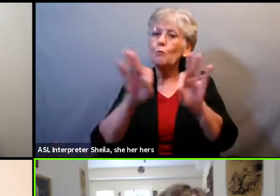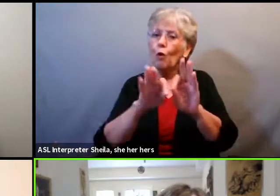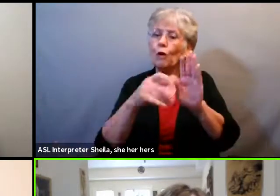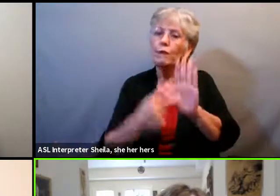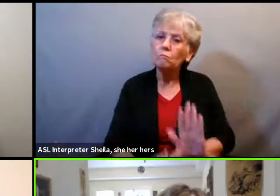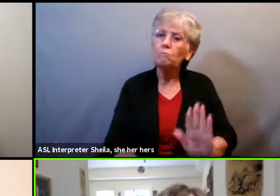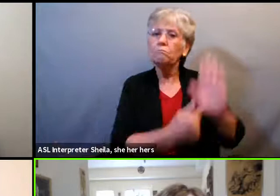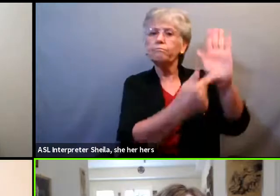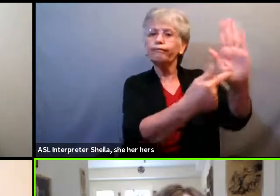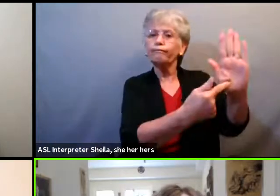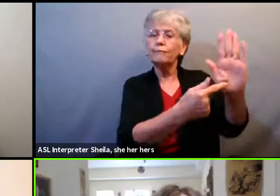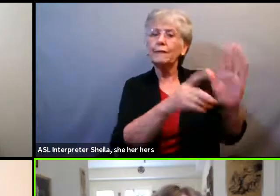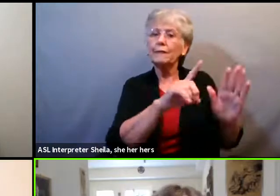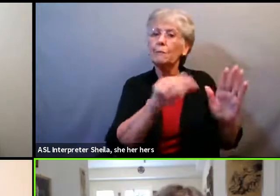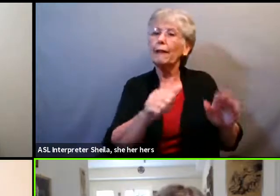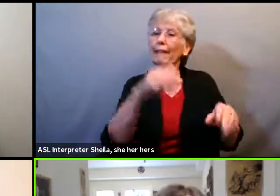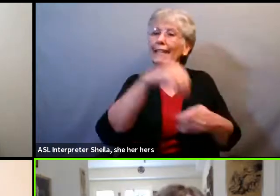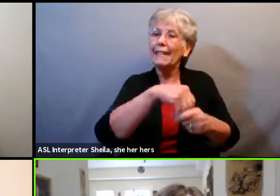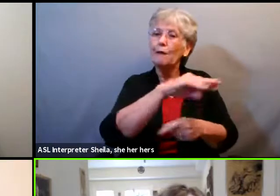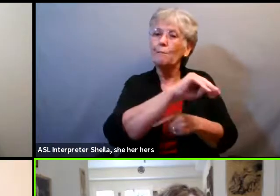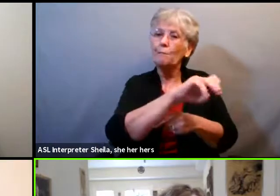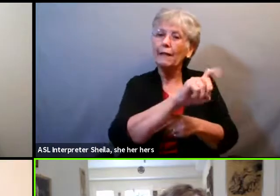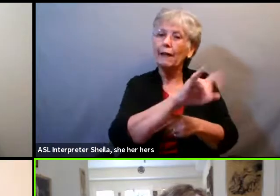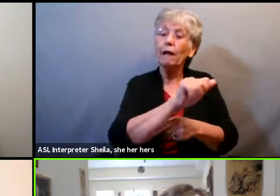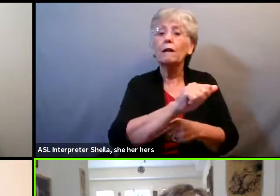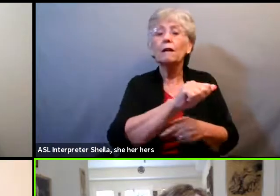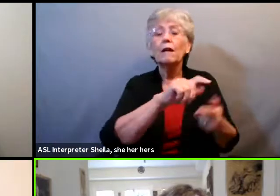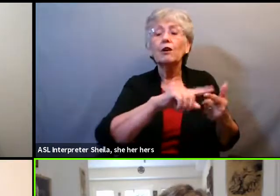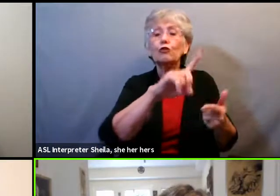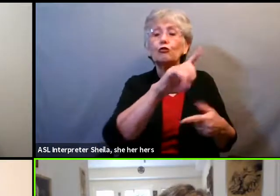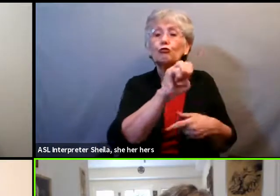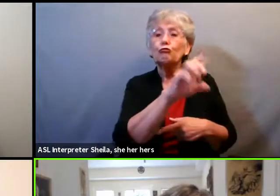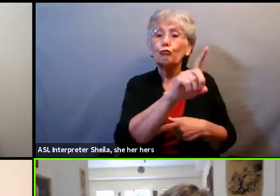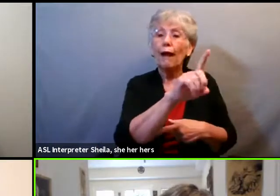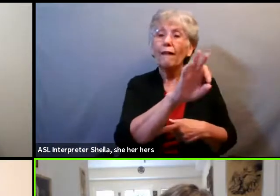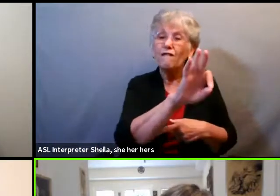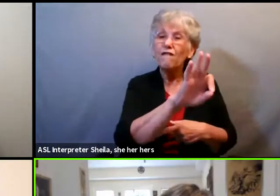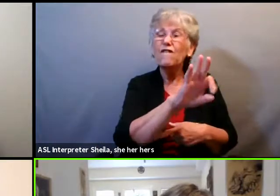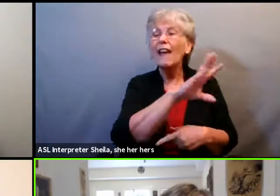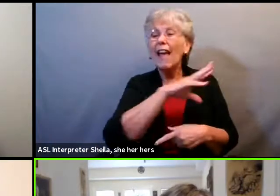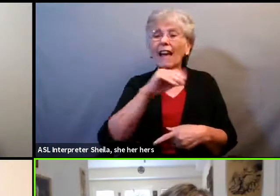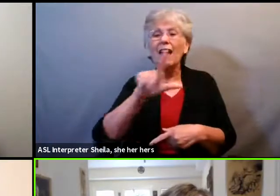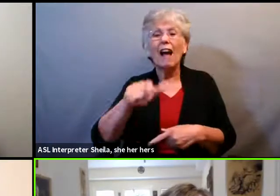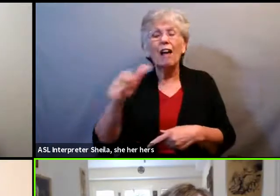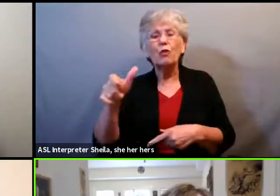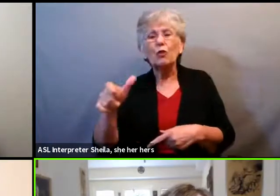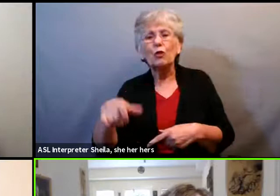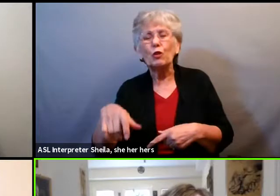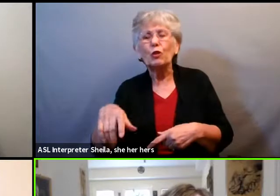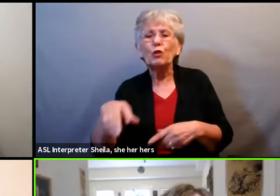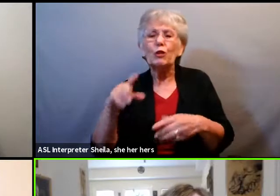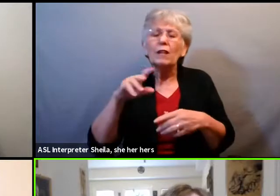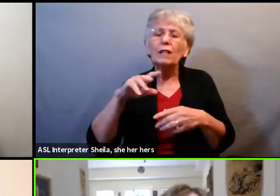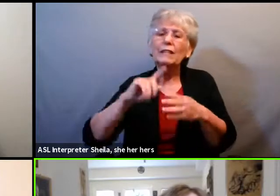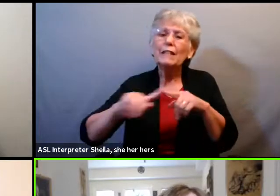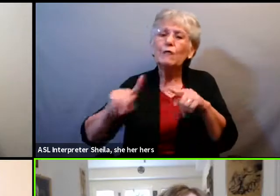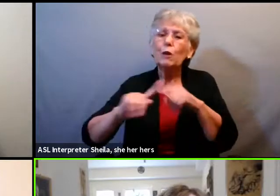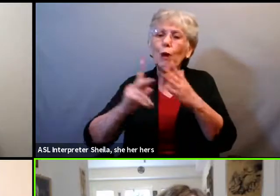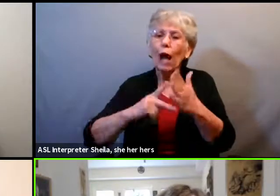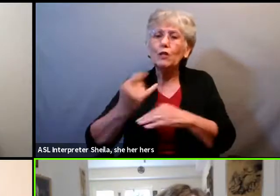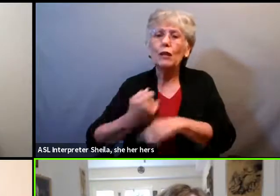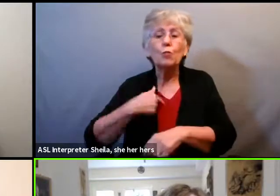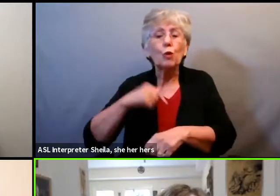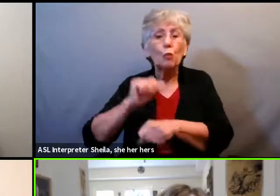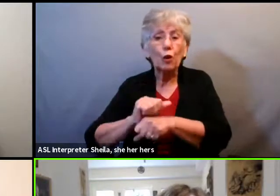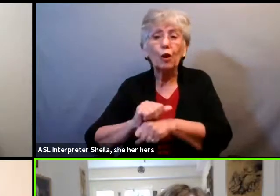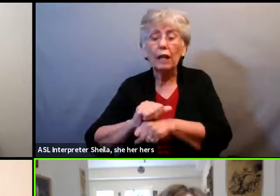media. Groups like DREDUF and the group through the project that we're working on